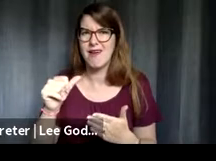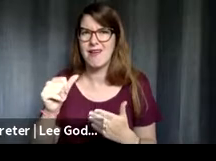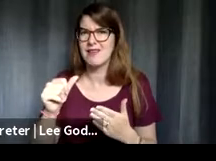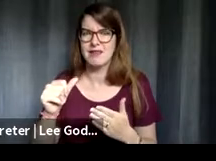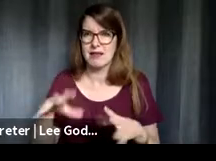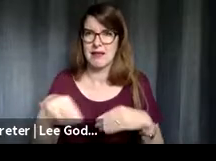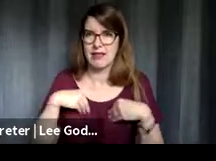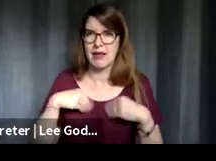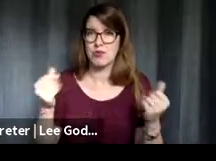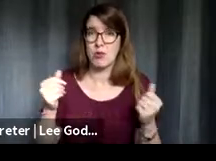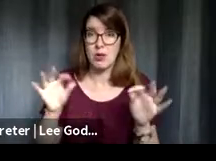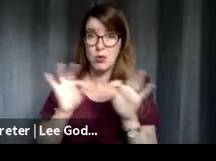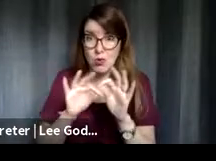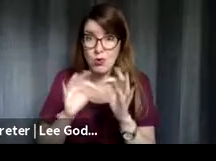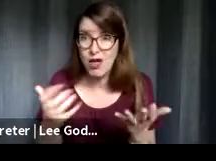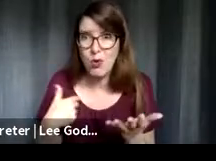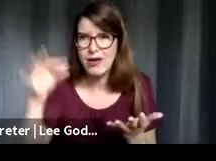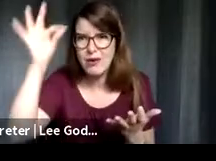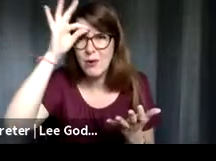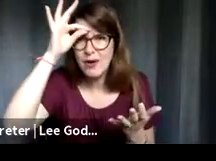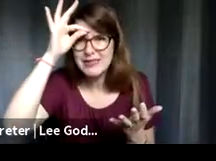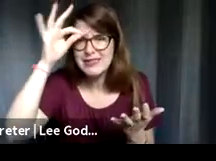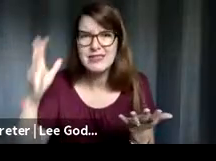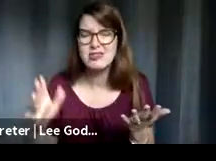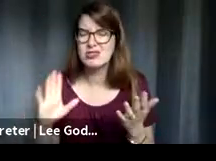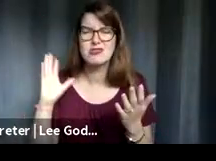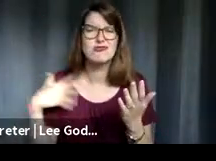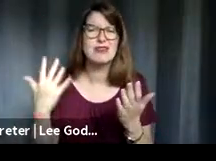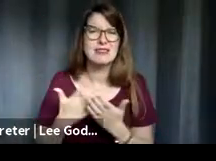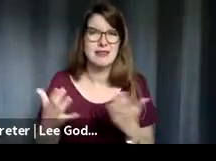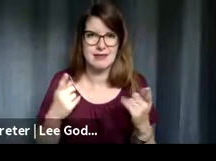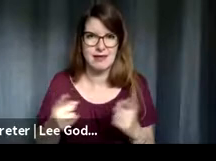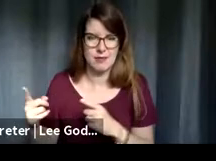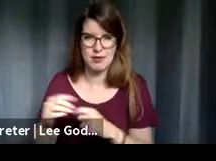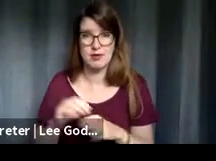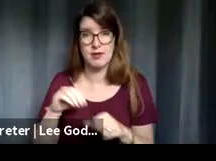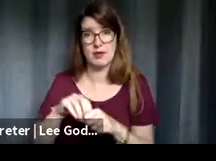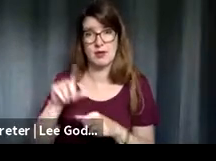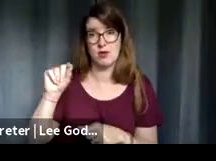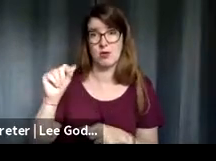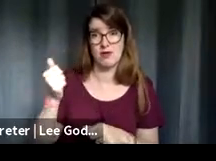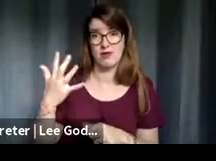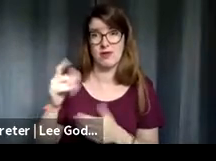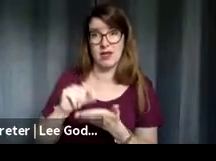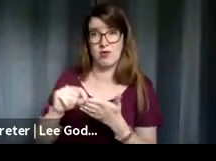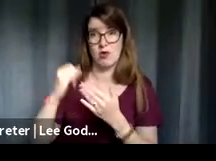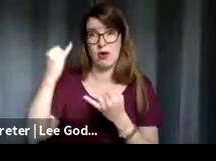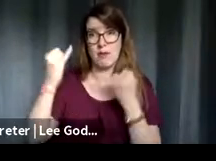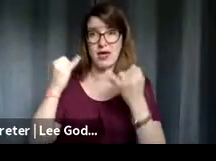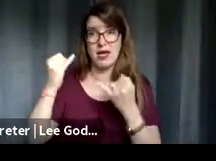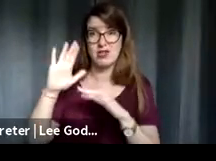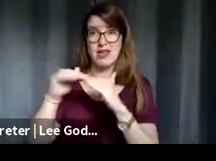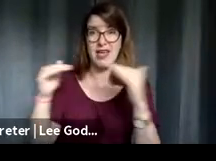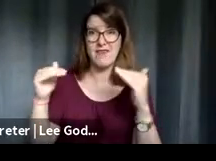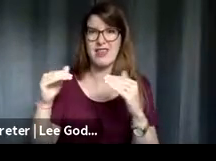We had no idea we had. Other crazy things that would happen. In 2015, I wrote Imagine Heaven. It went to